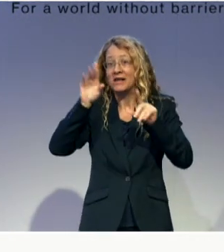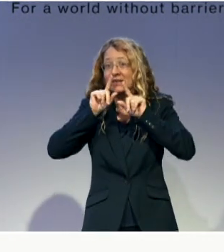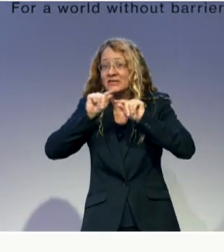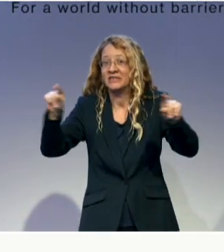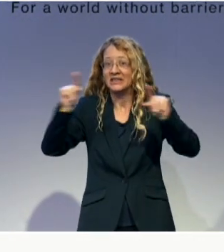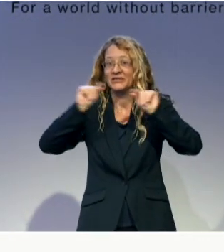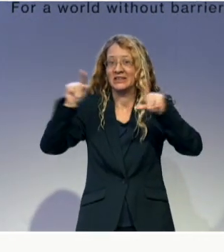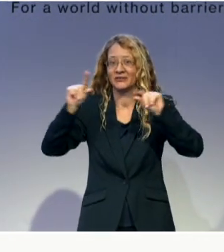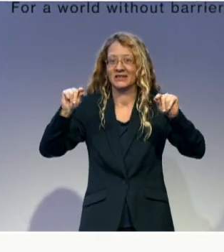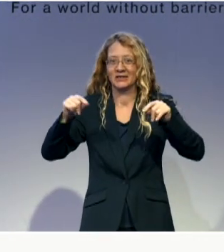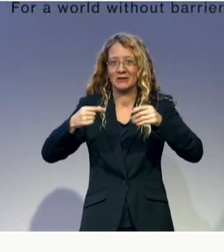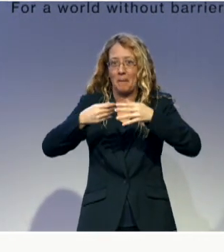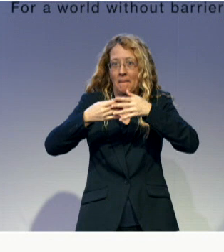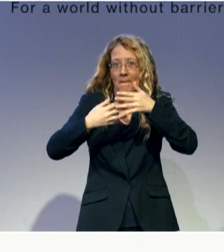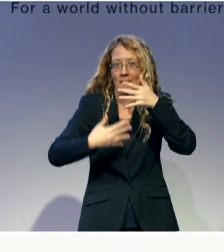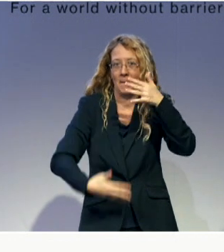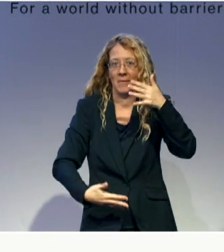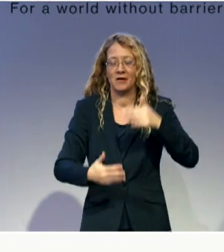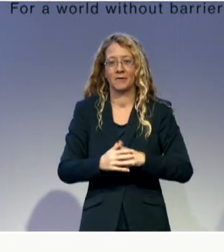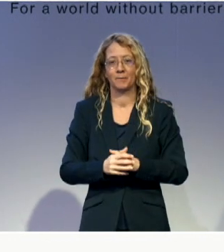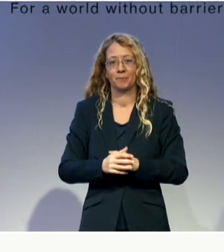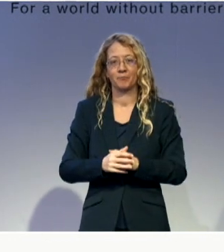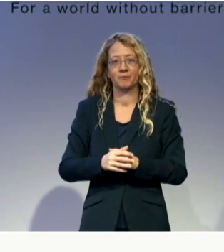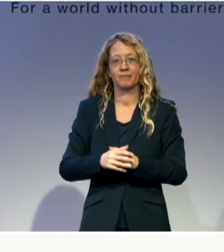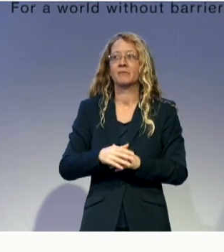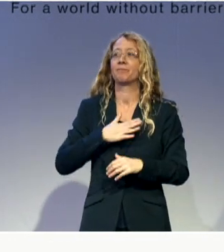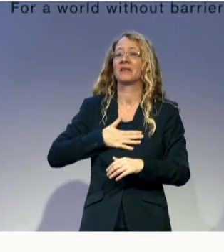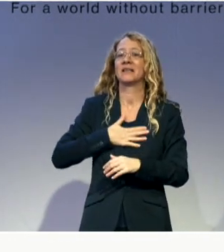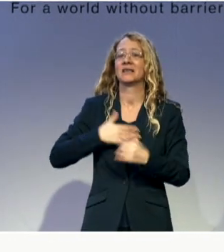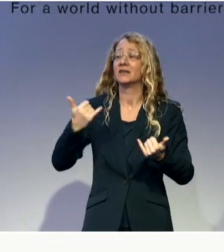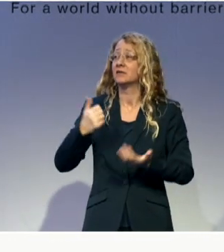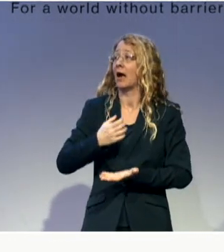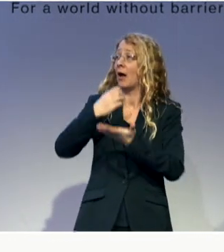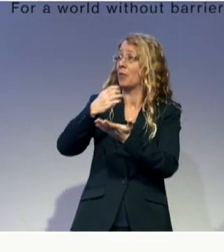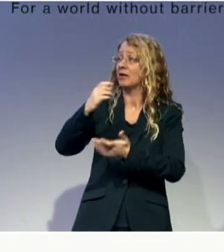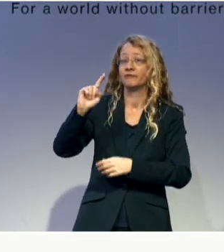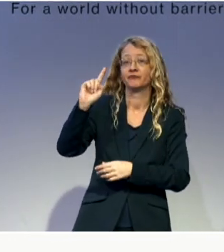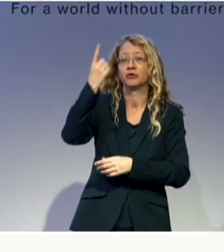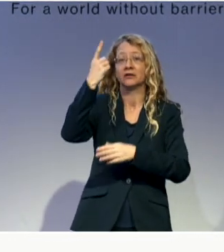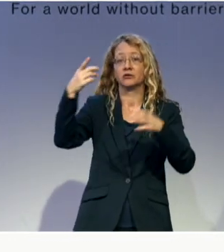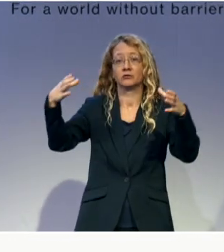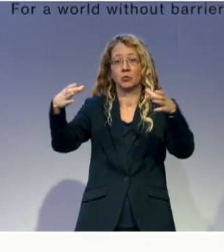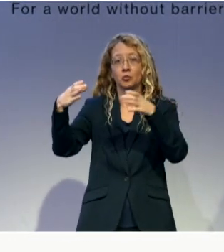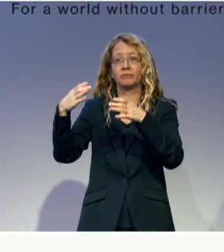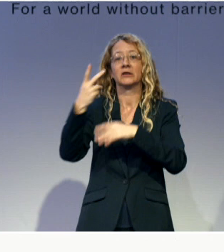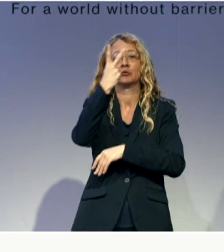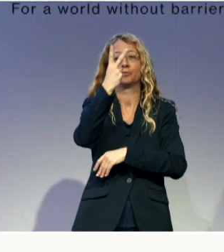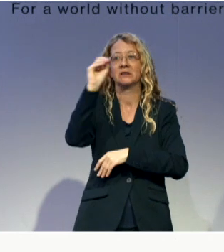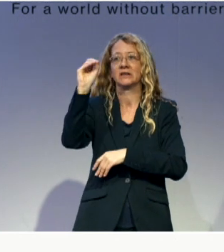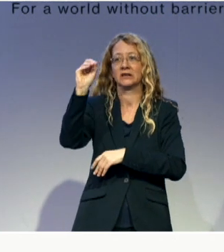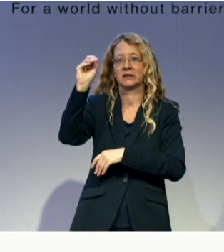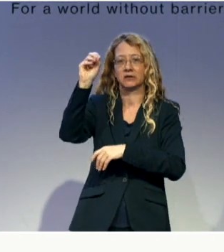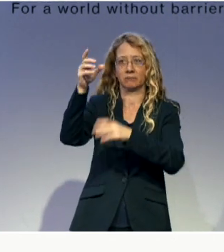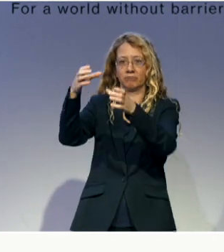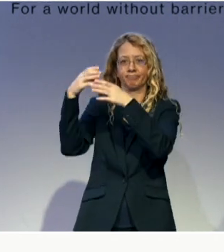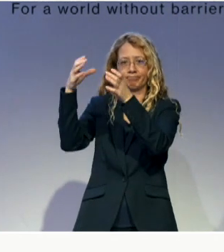up our first lot of awardees. So we're going to do 20 now awardees. And I wish I could have some background music, but I'm